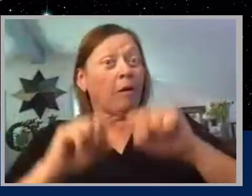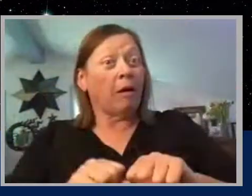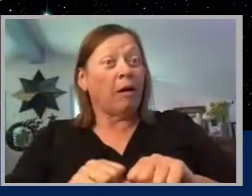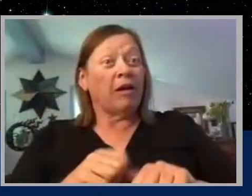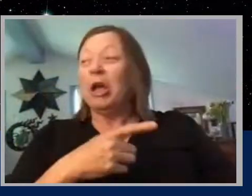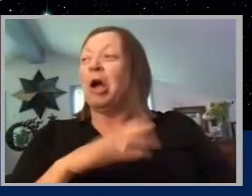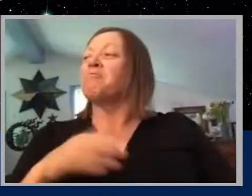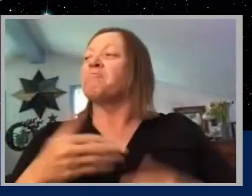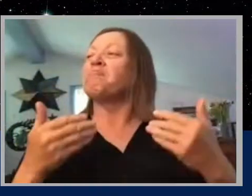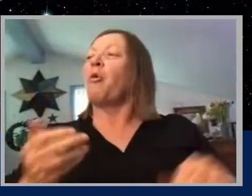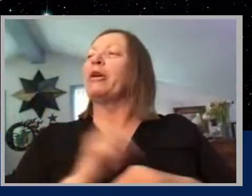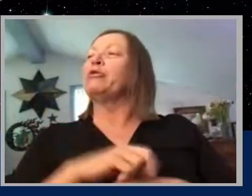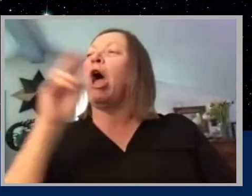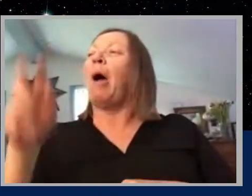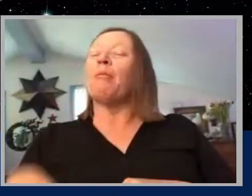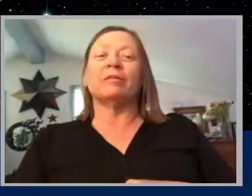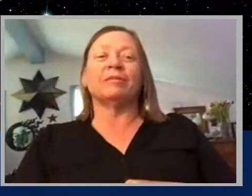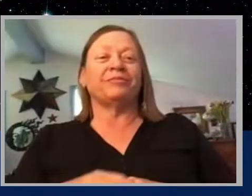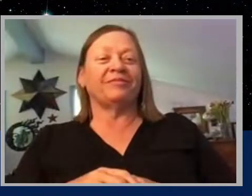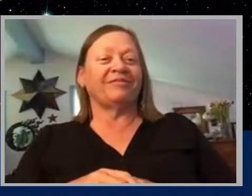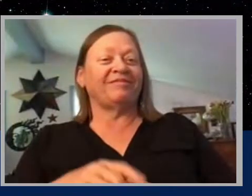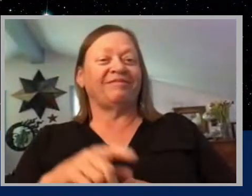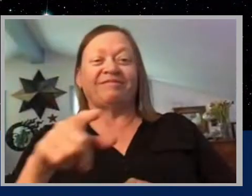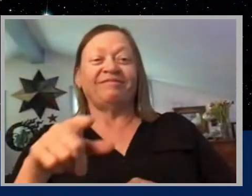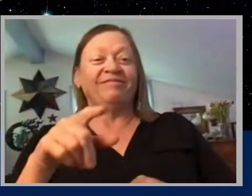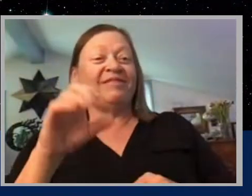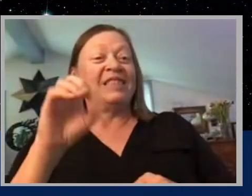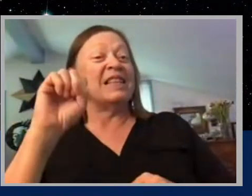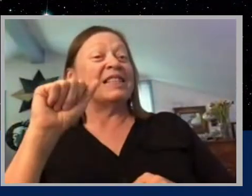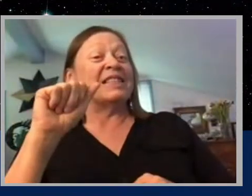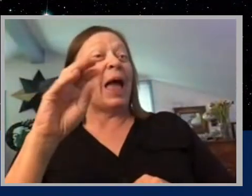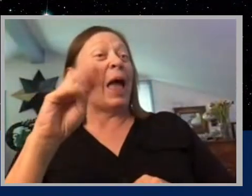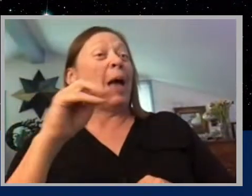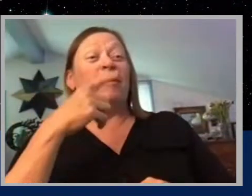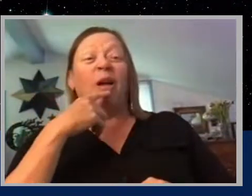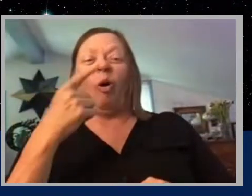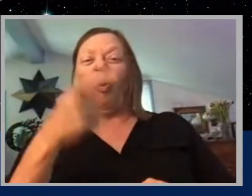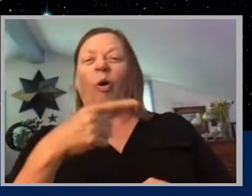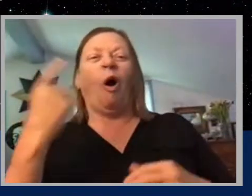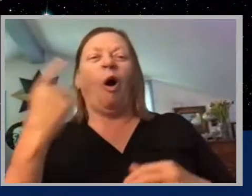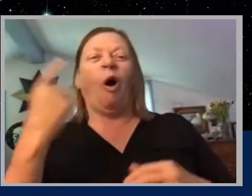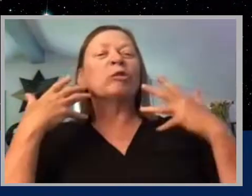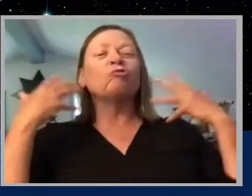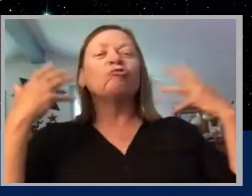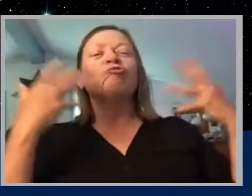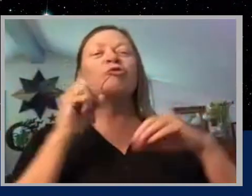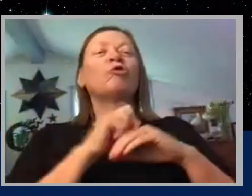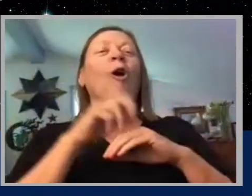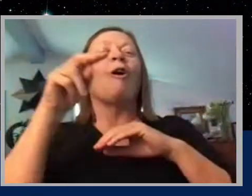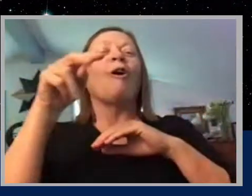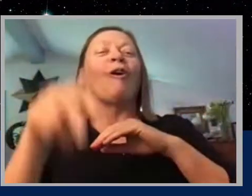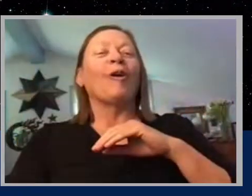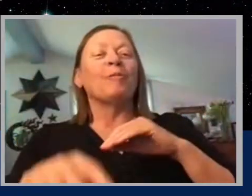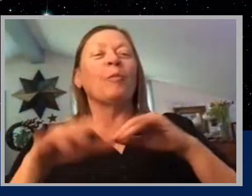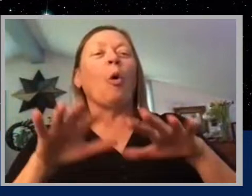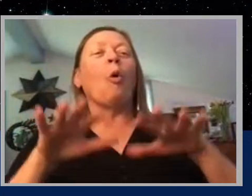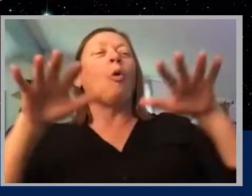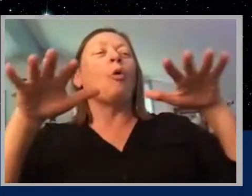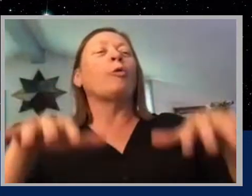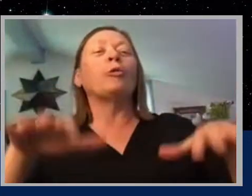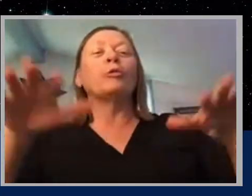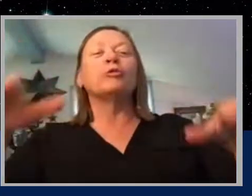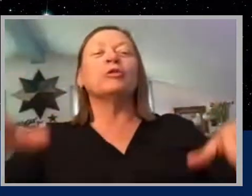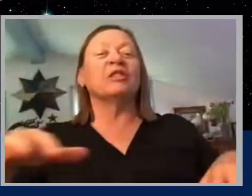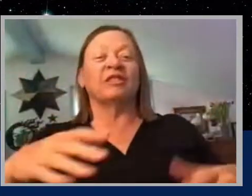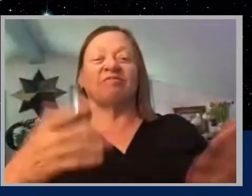Great. To my knowledge, I think they were always just happy with jumping. They're out in open water. We've got a lot of safety vessels in the area. And